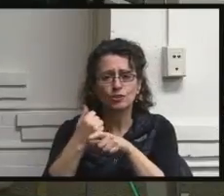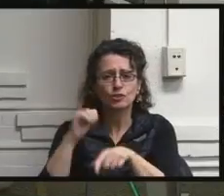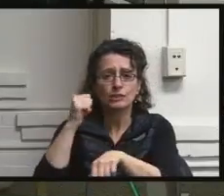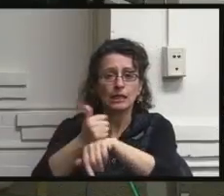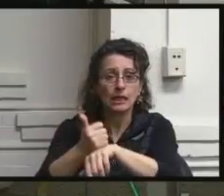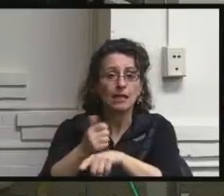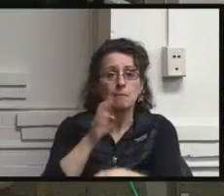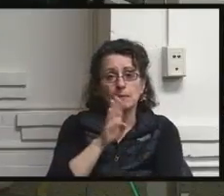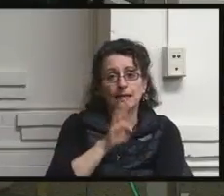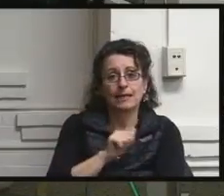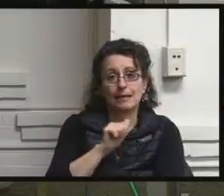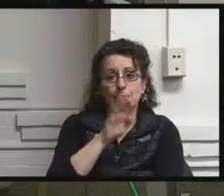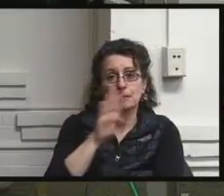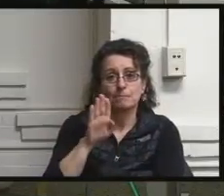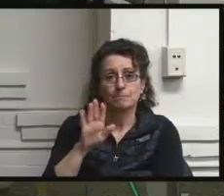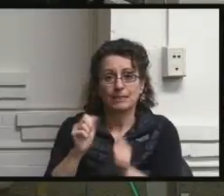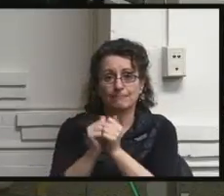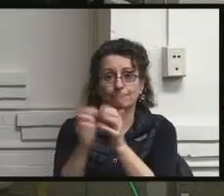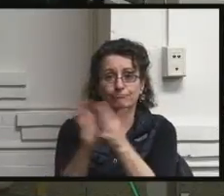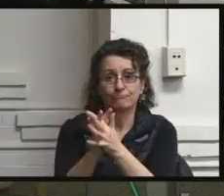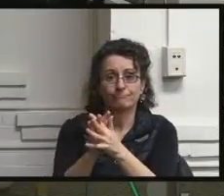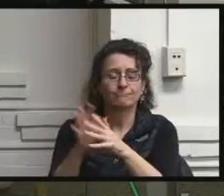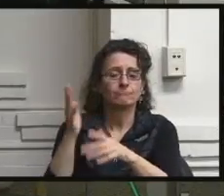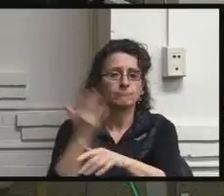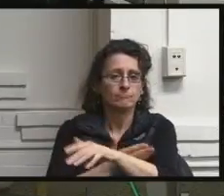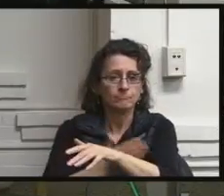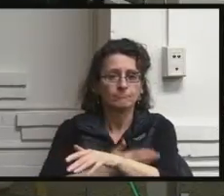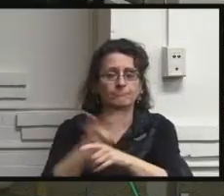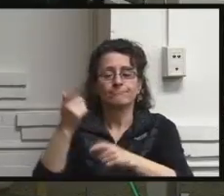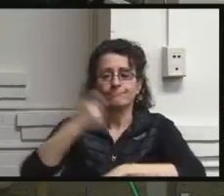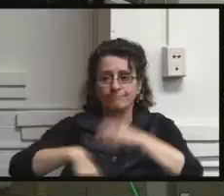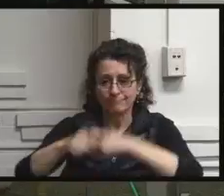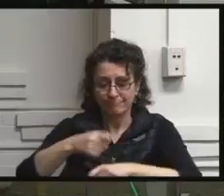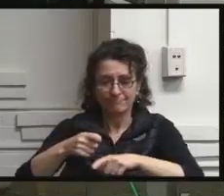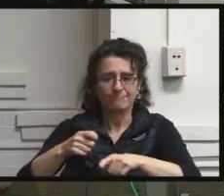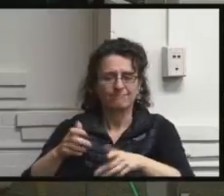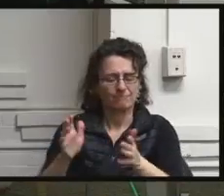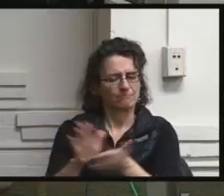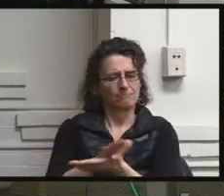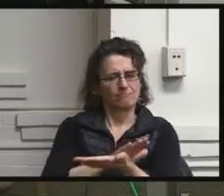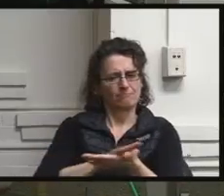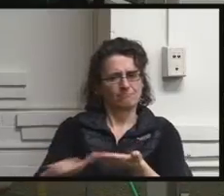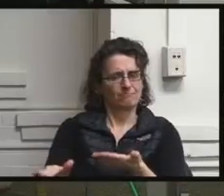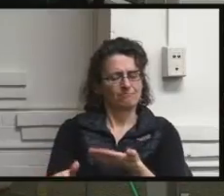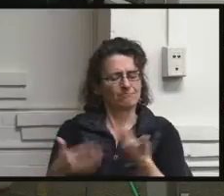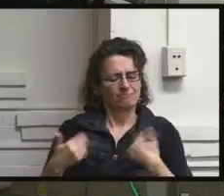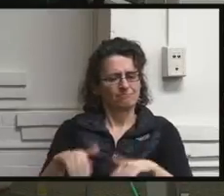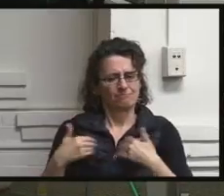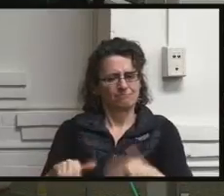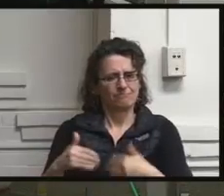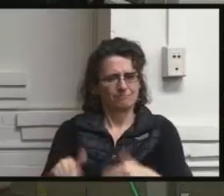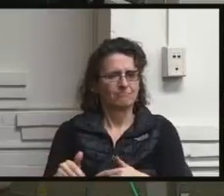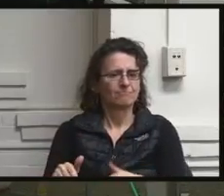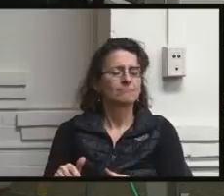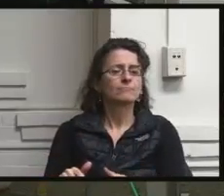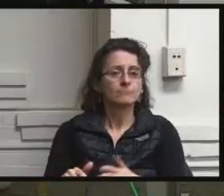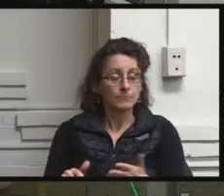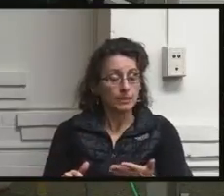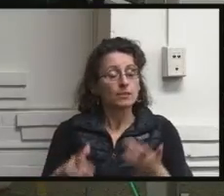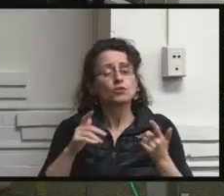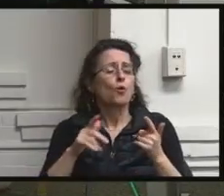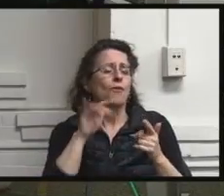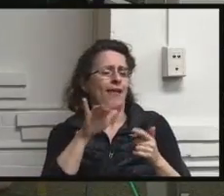downtown. So that's pretty much the money aspect of it, was as mostly to do with not having a